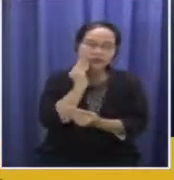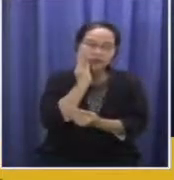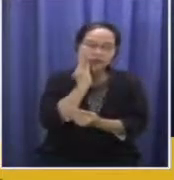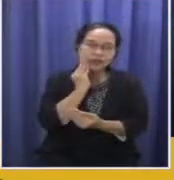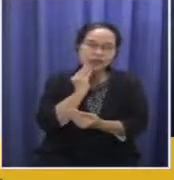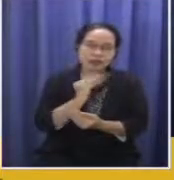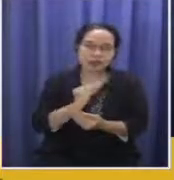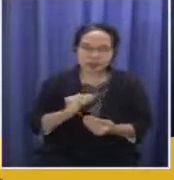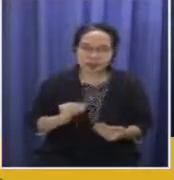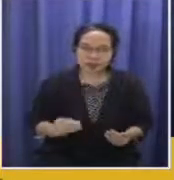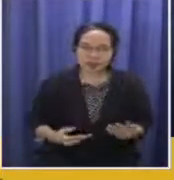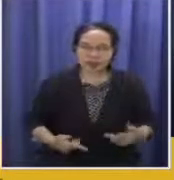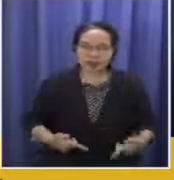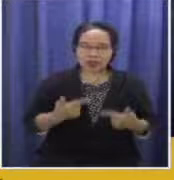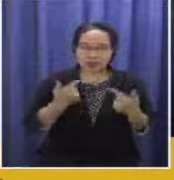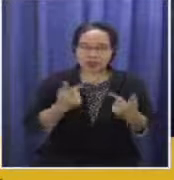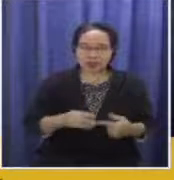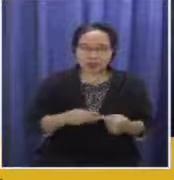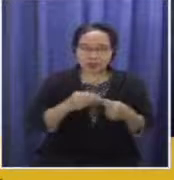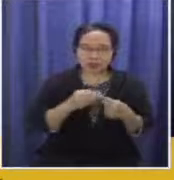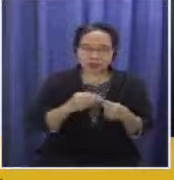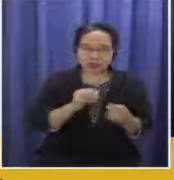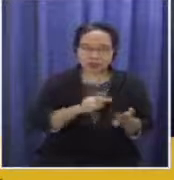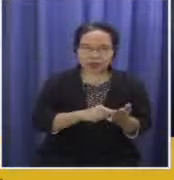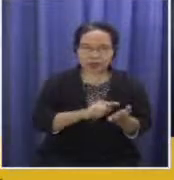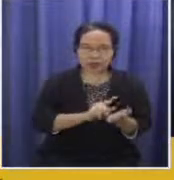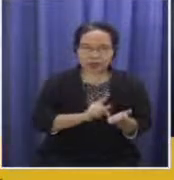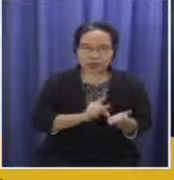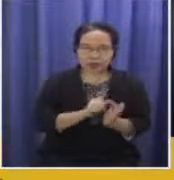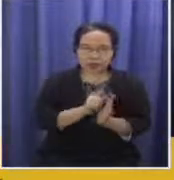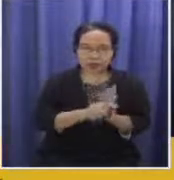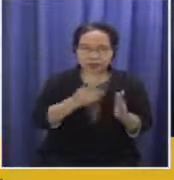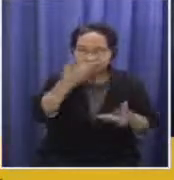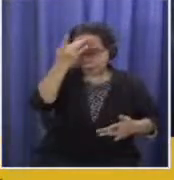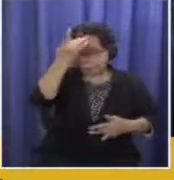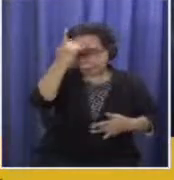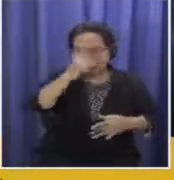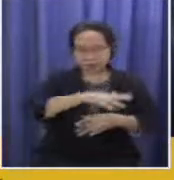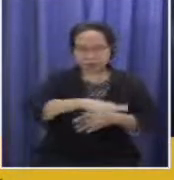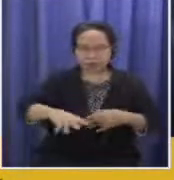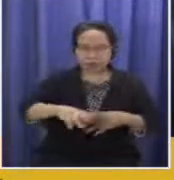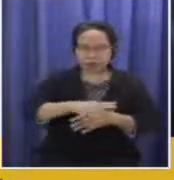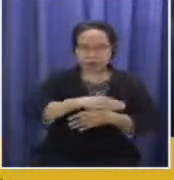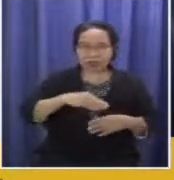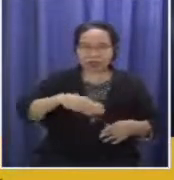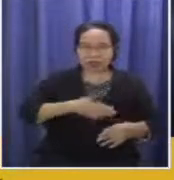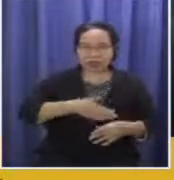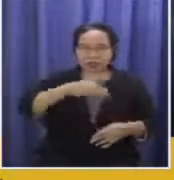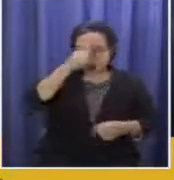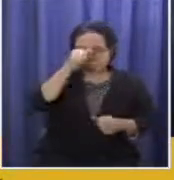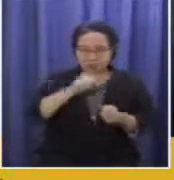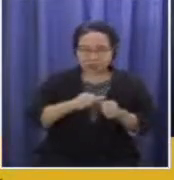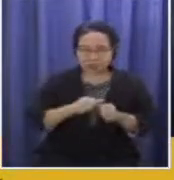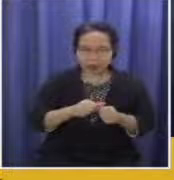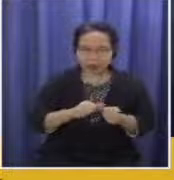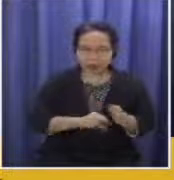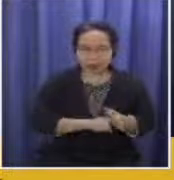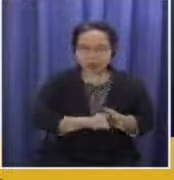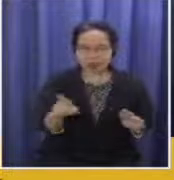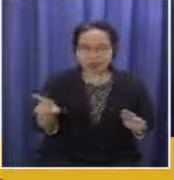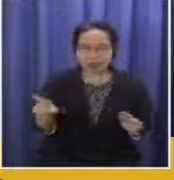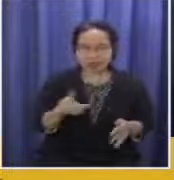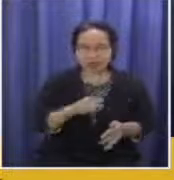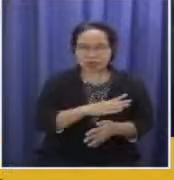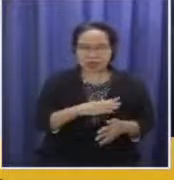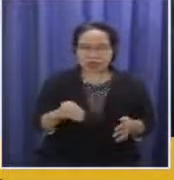everything we're going through in life lead to repentance and return to you, especially in this